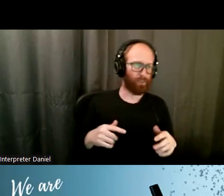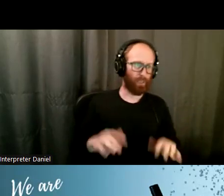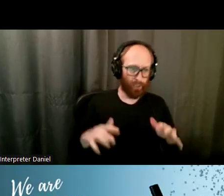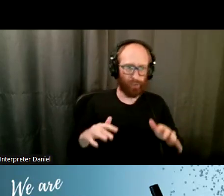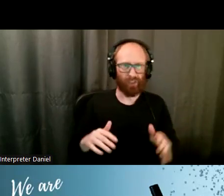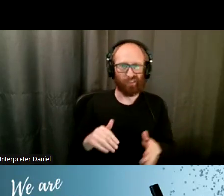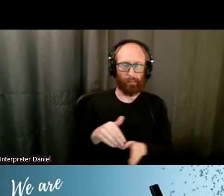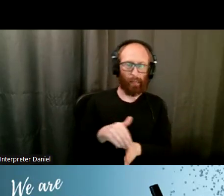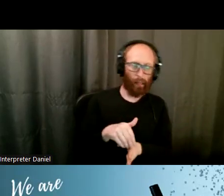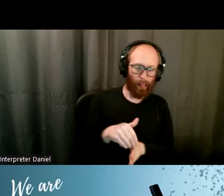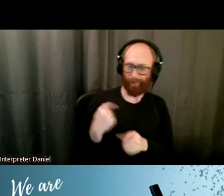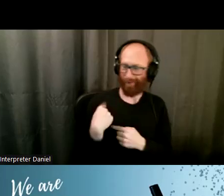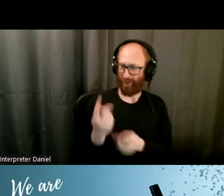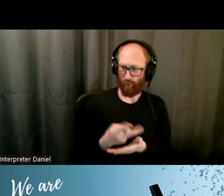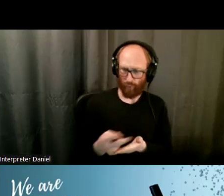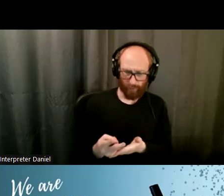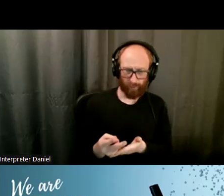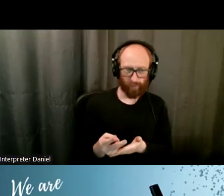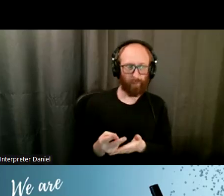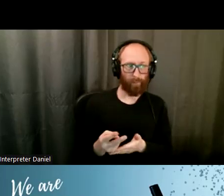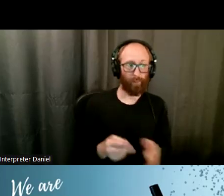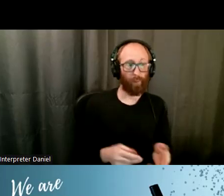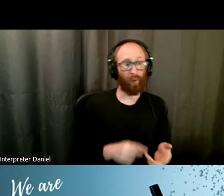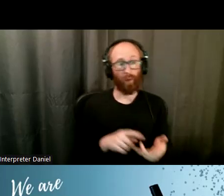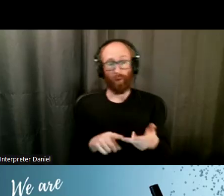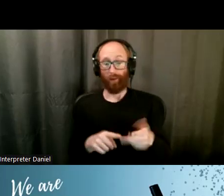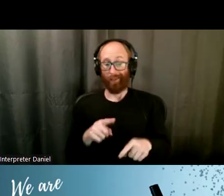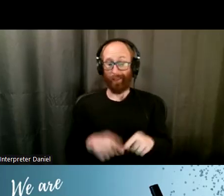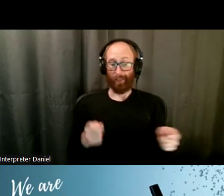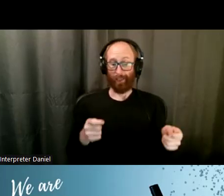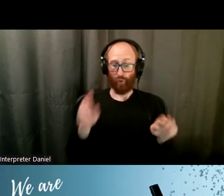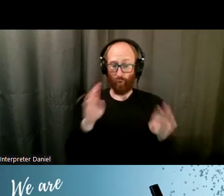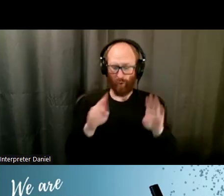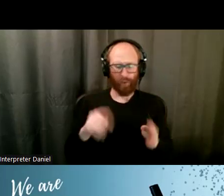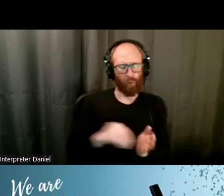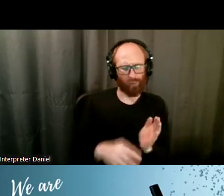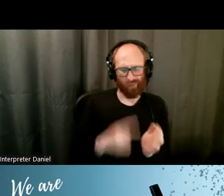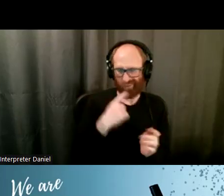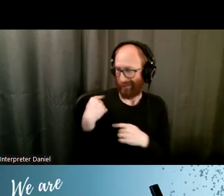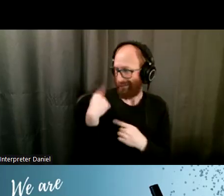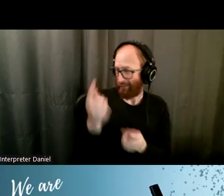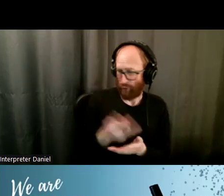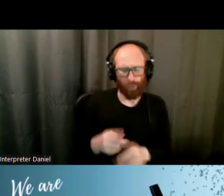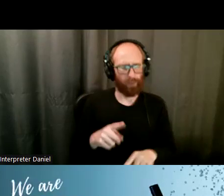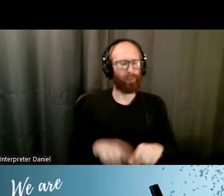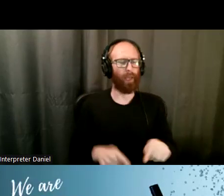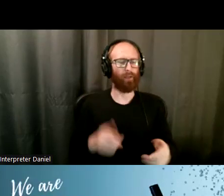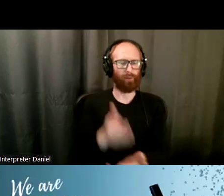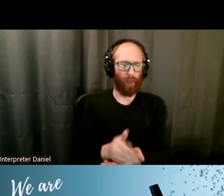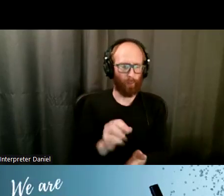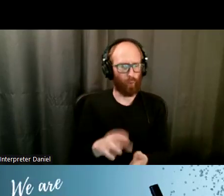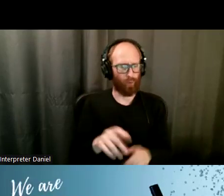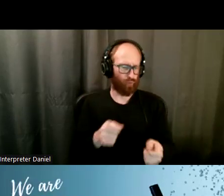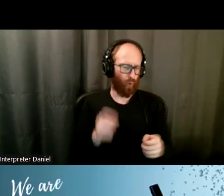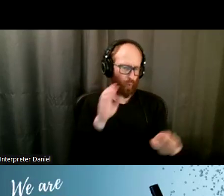being unable to control worry is students who said they are unable to stop or control their worrying in the past 2 weeks. When we look at this